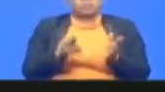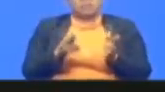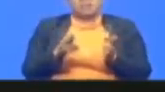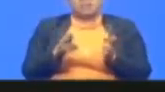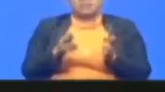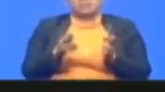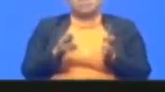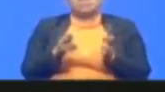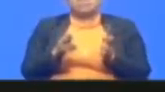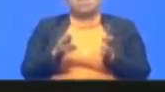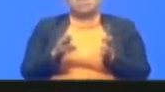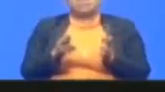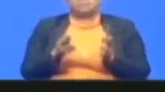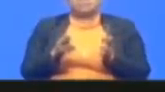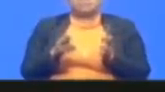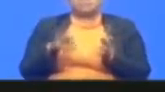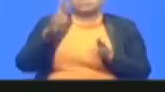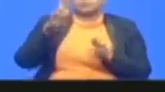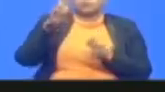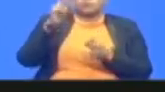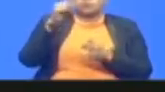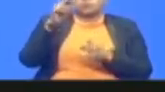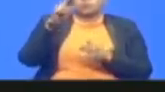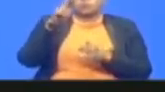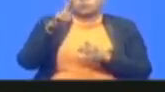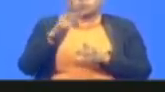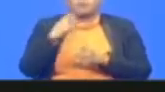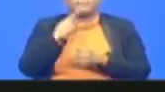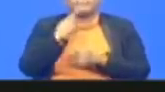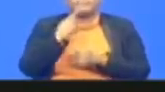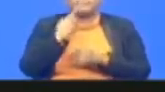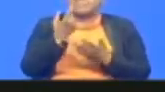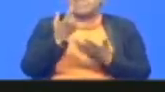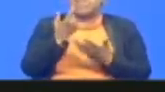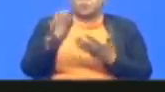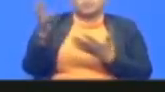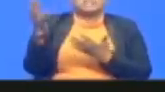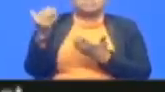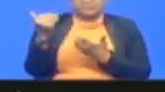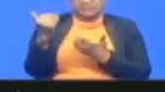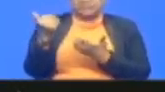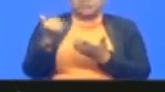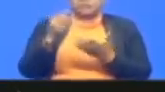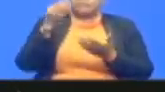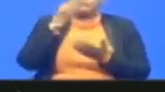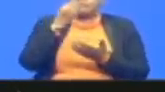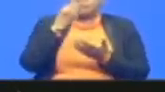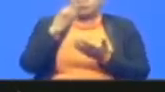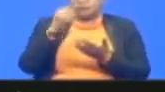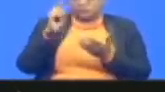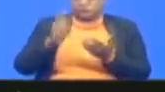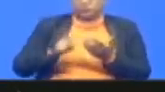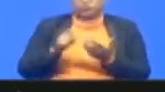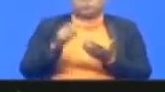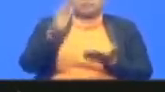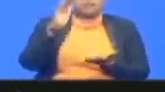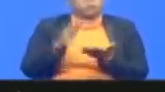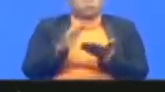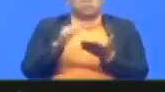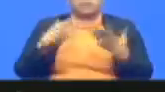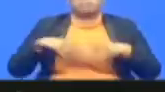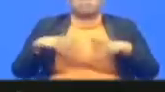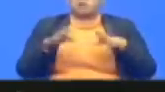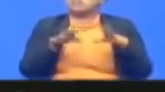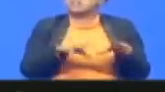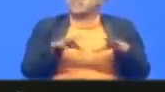operations. Ruguru Mwaura, you say, I'm expecting the prices of foodstuffs to be considered. Watu wanaumia. They are